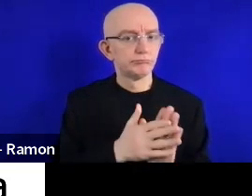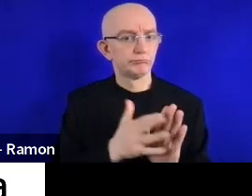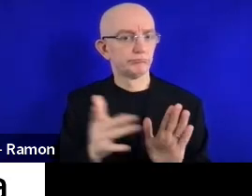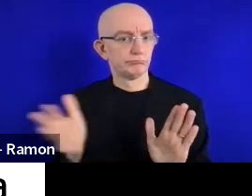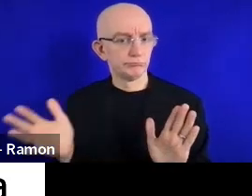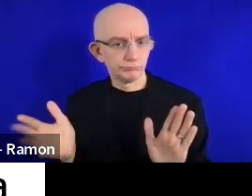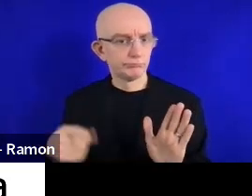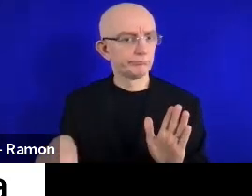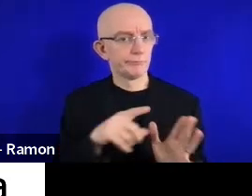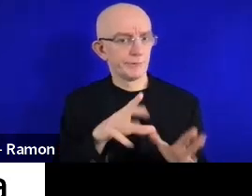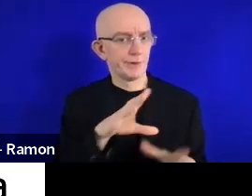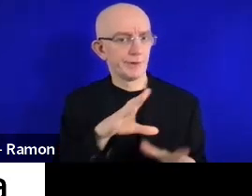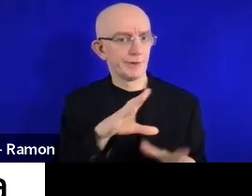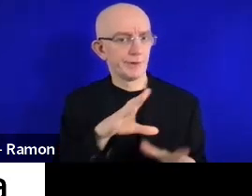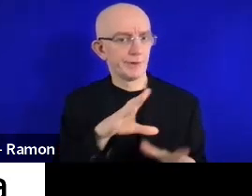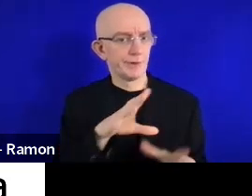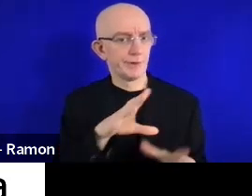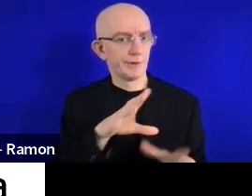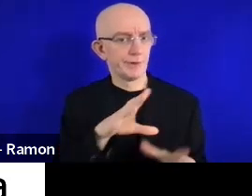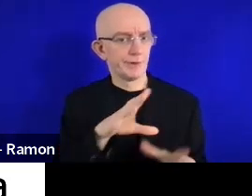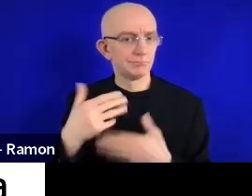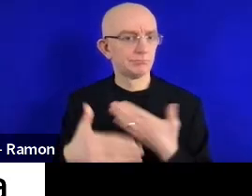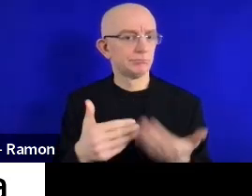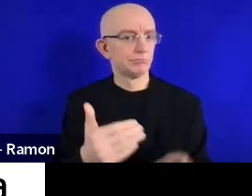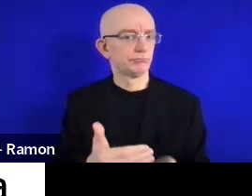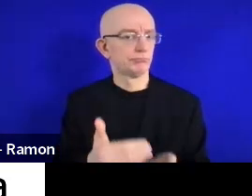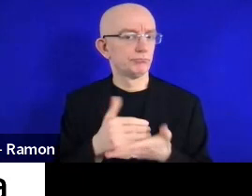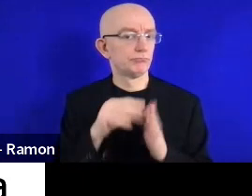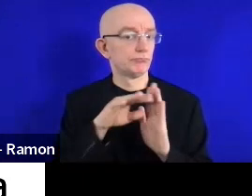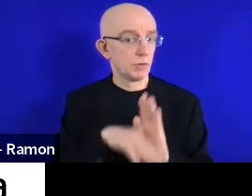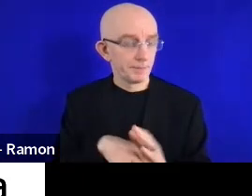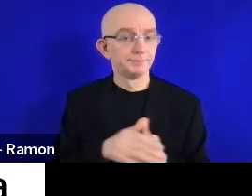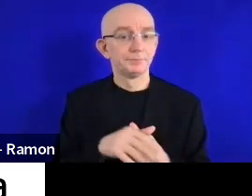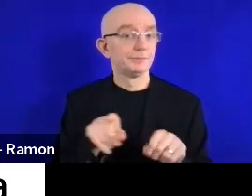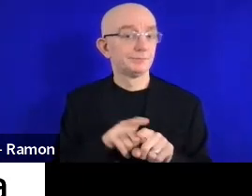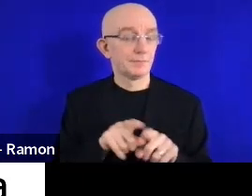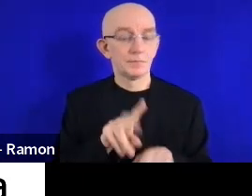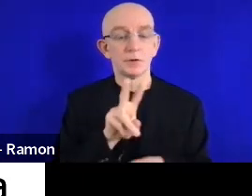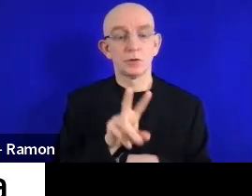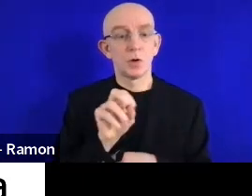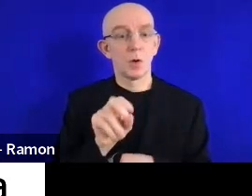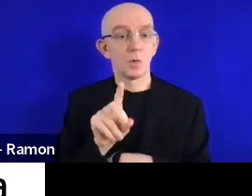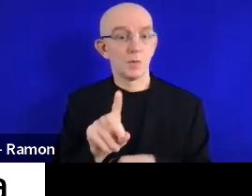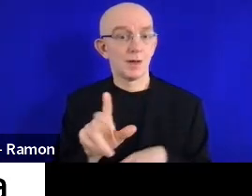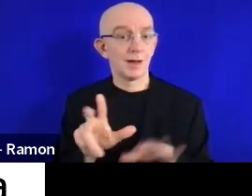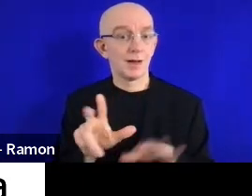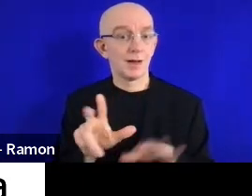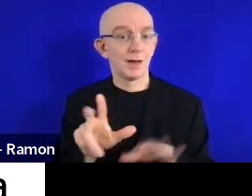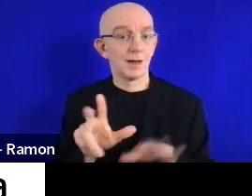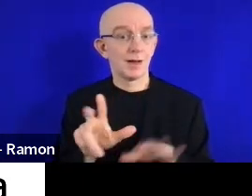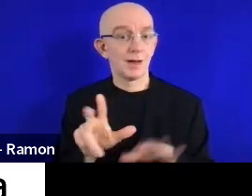among persons with disabilities to include extreme poverty, additional cost of living with